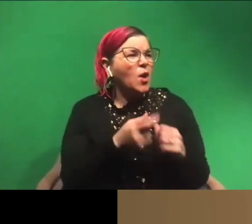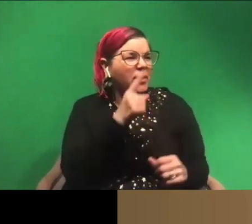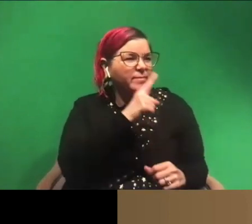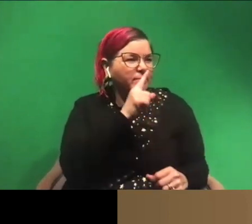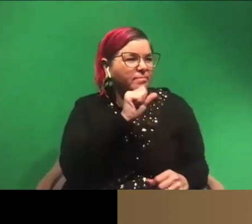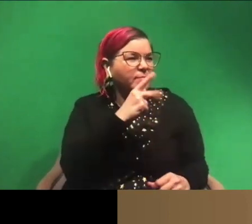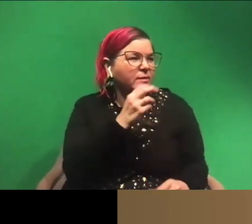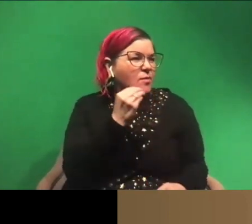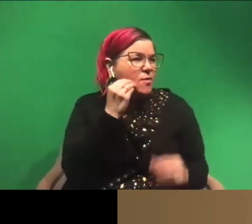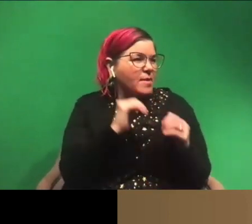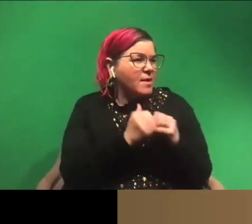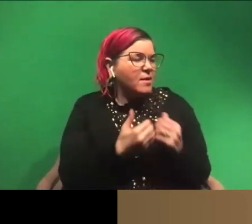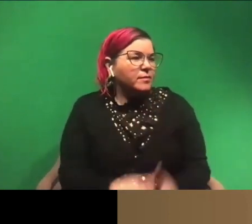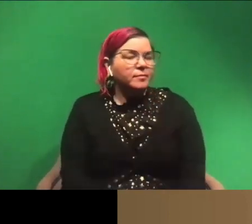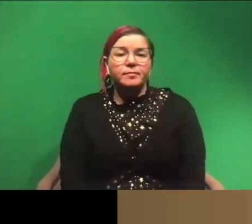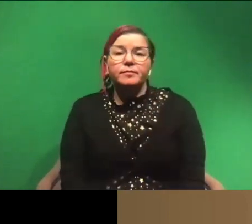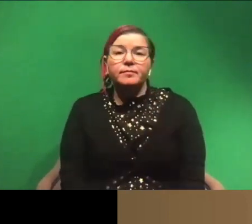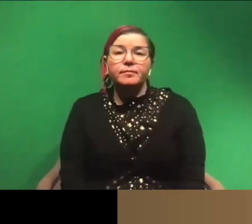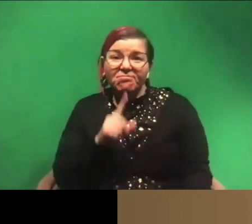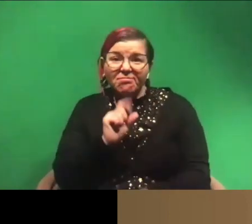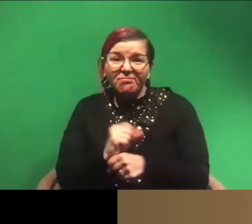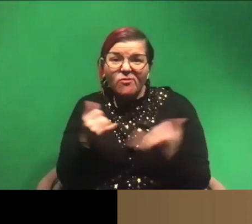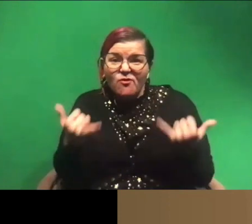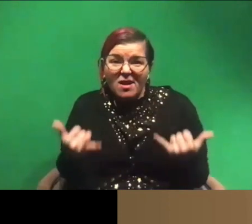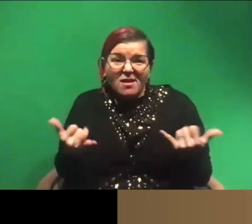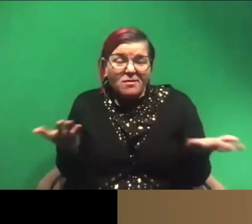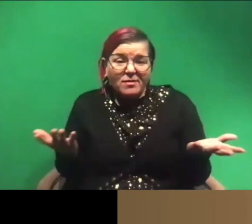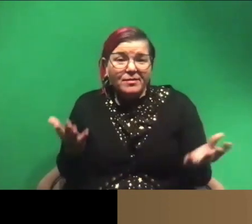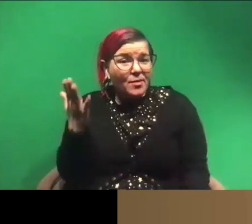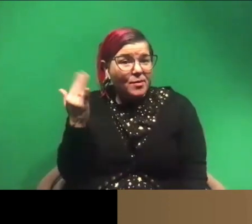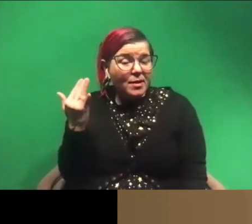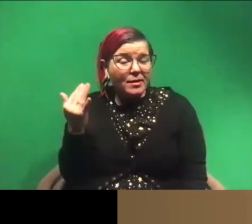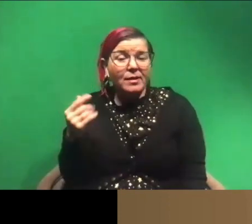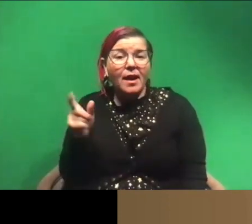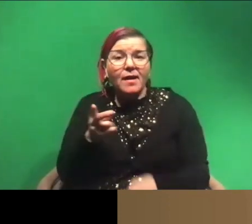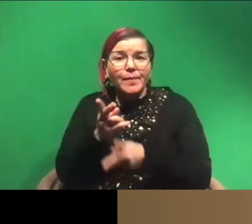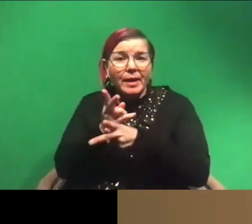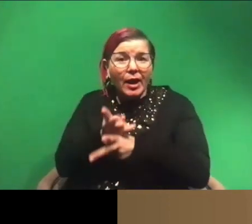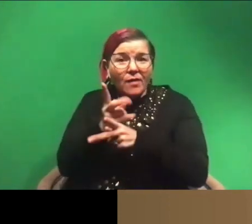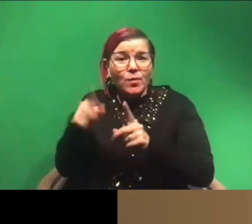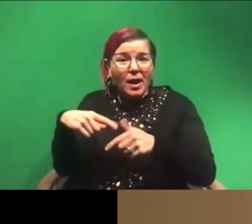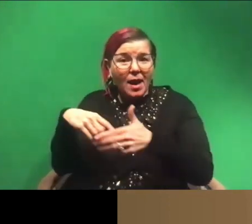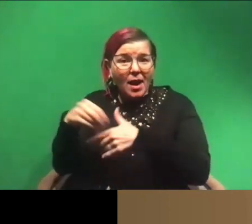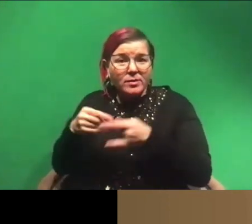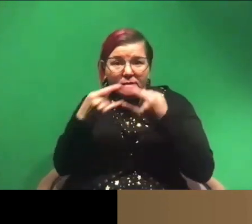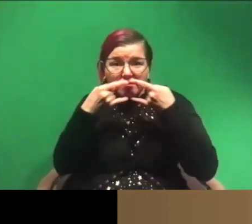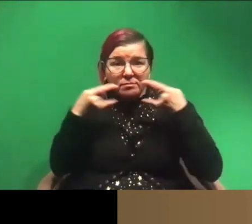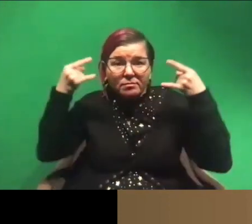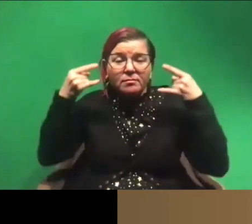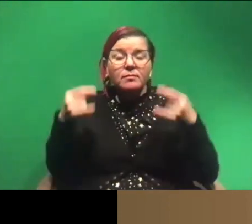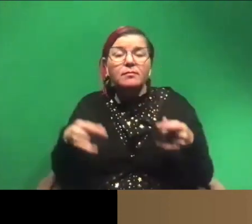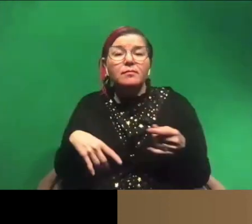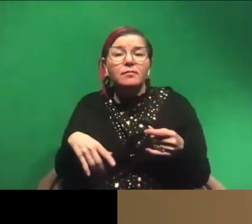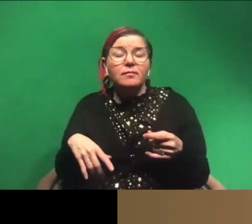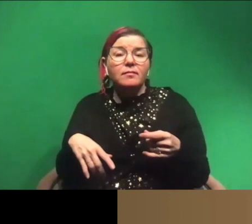home? Well, you actually are right now, because we have to be really careful when we go outside, right? We have to put on masks. All